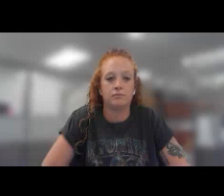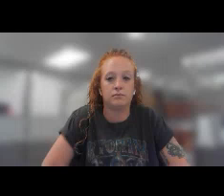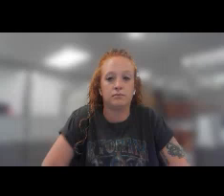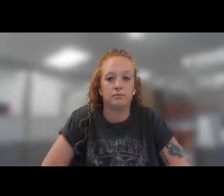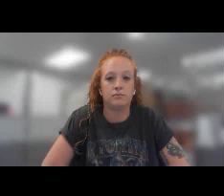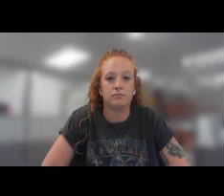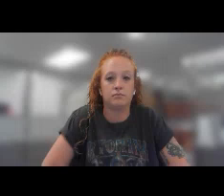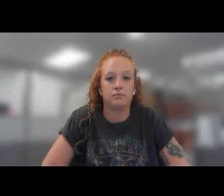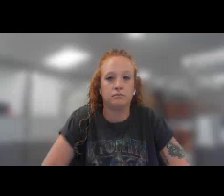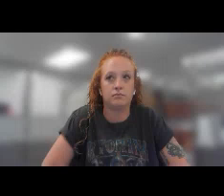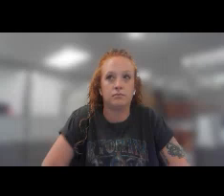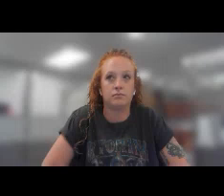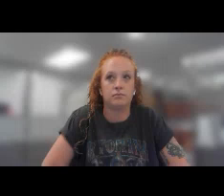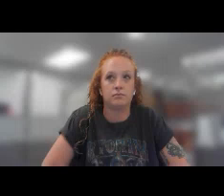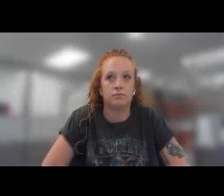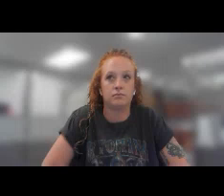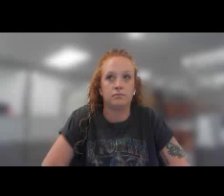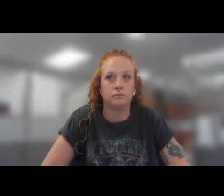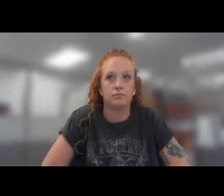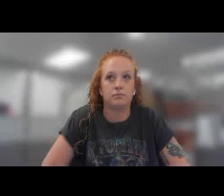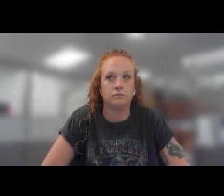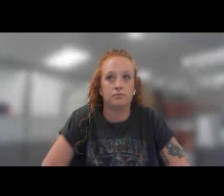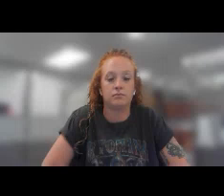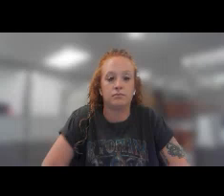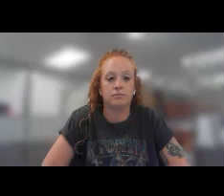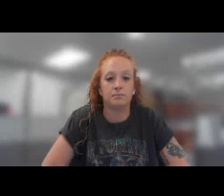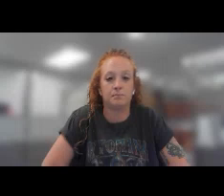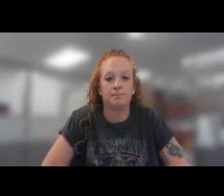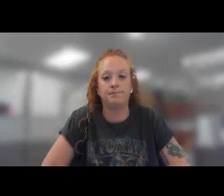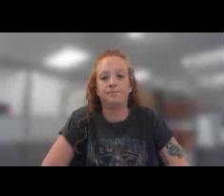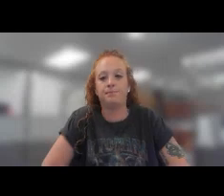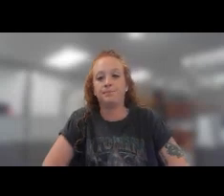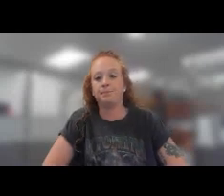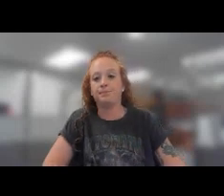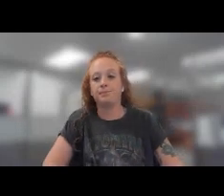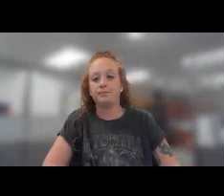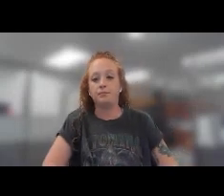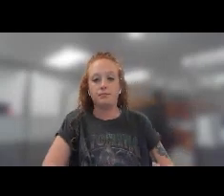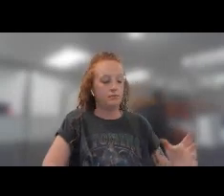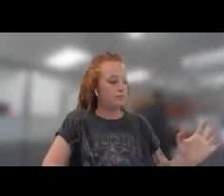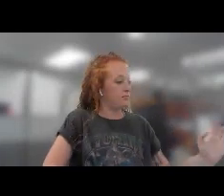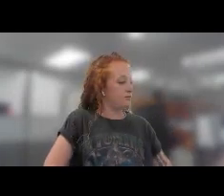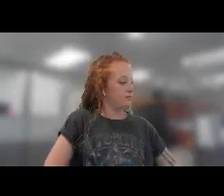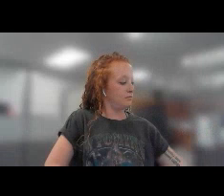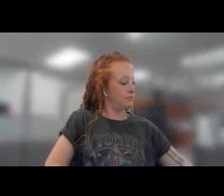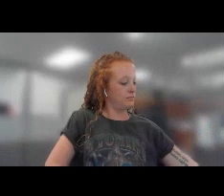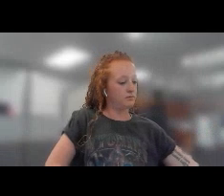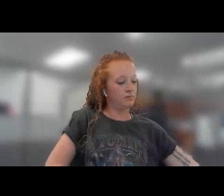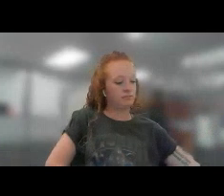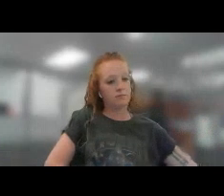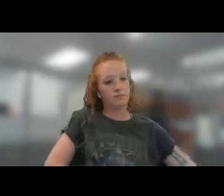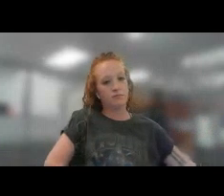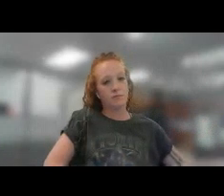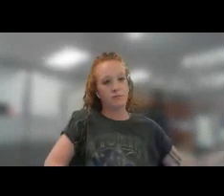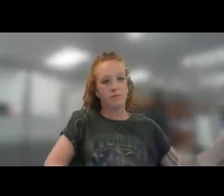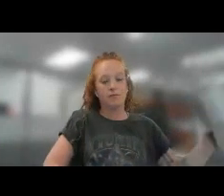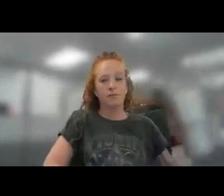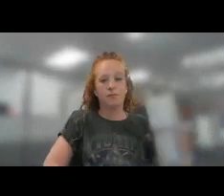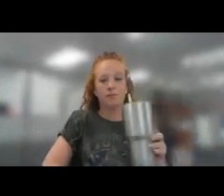increases in syphilis. Like I previously mentioned, when I started with the health department in 2010, if we had one case of syphilis a year, it